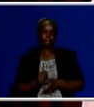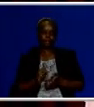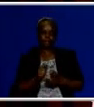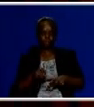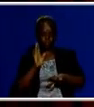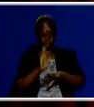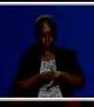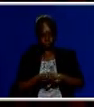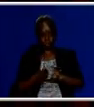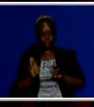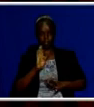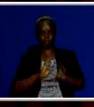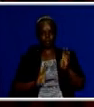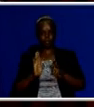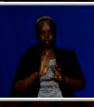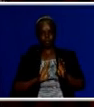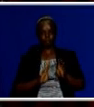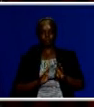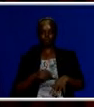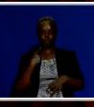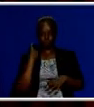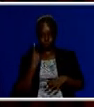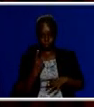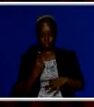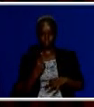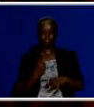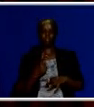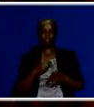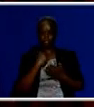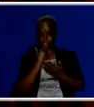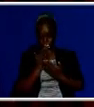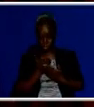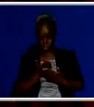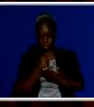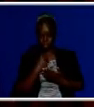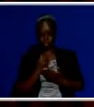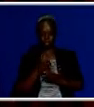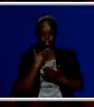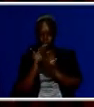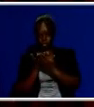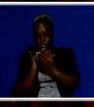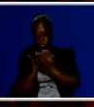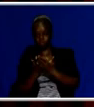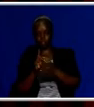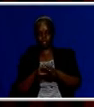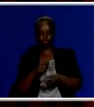For the good habits, one is saying thank you when you are given something.